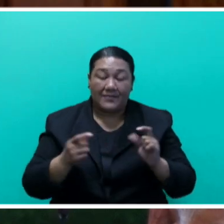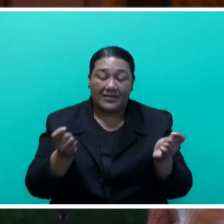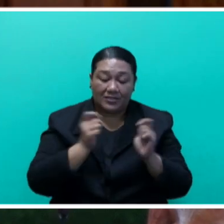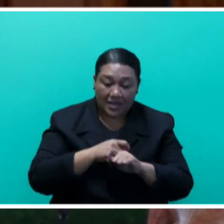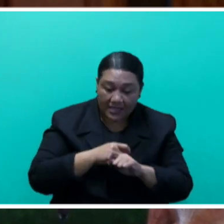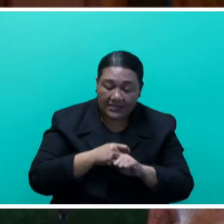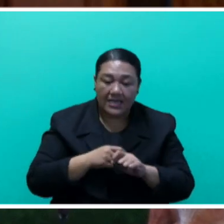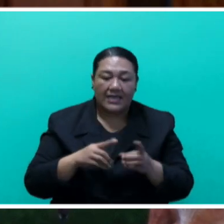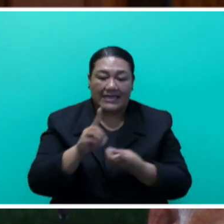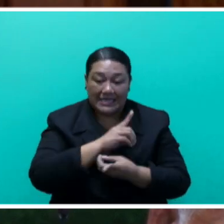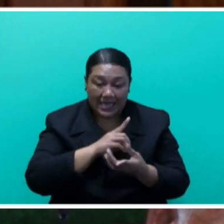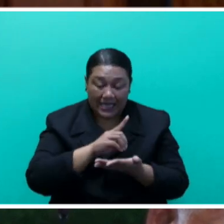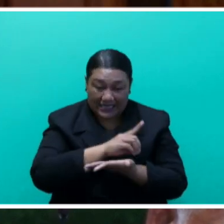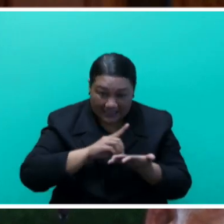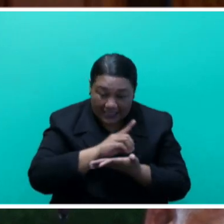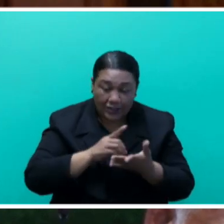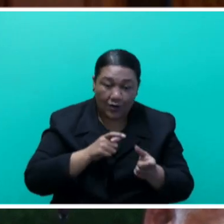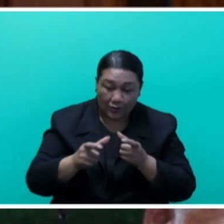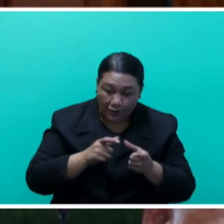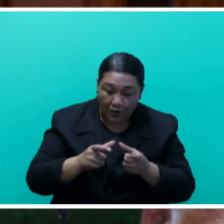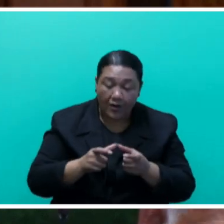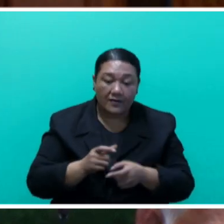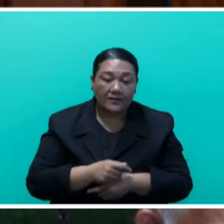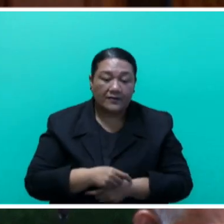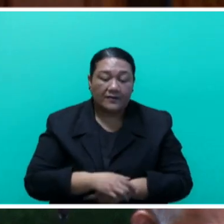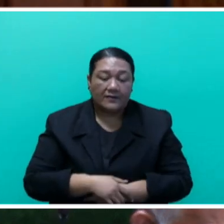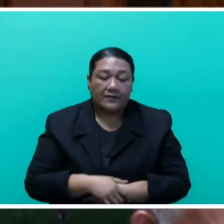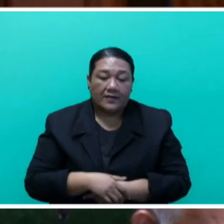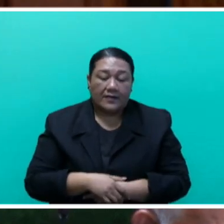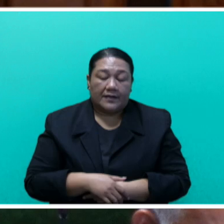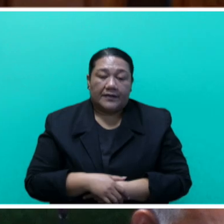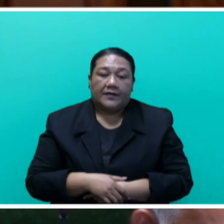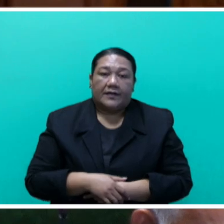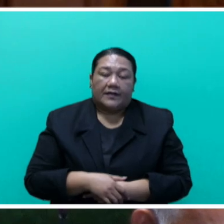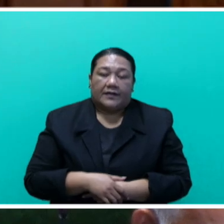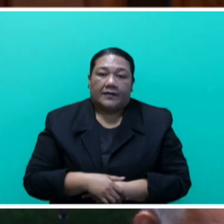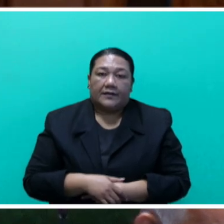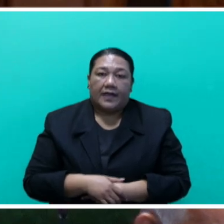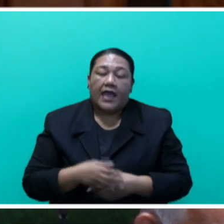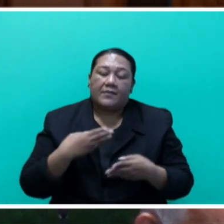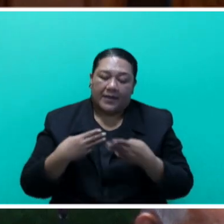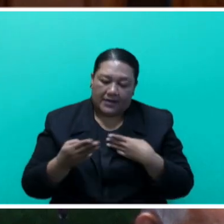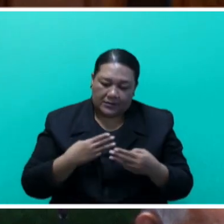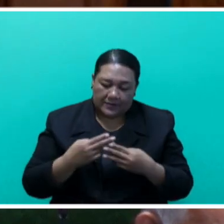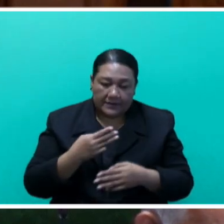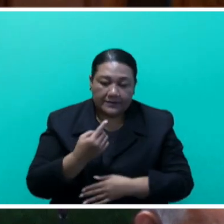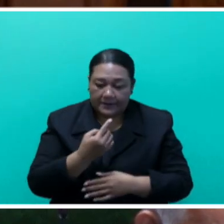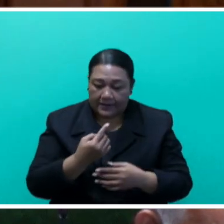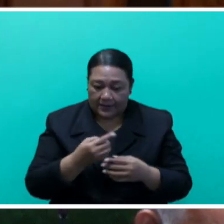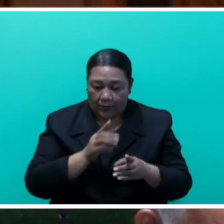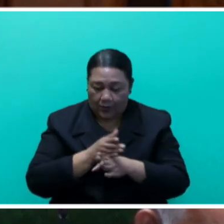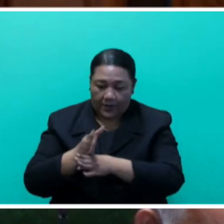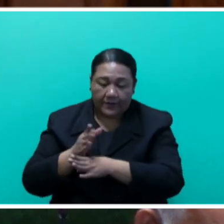salinity, flood protection, and dredging. And we are currently developing a